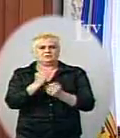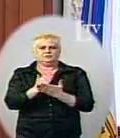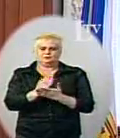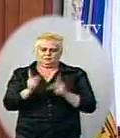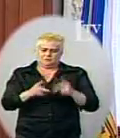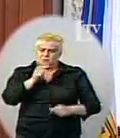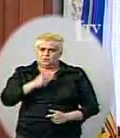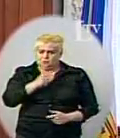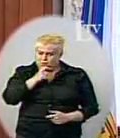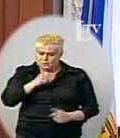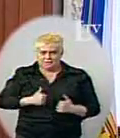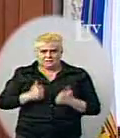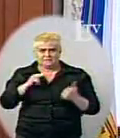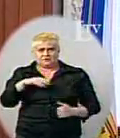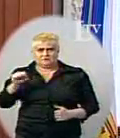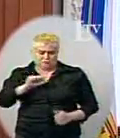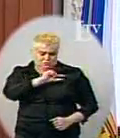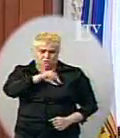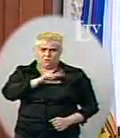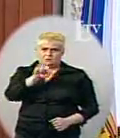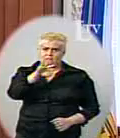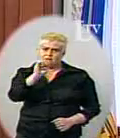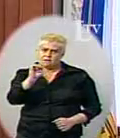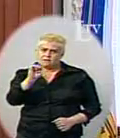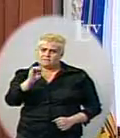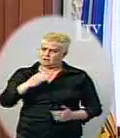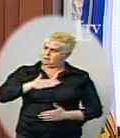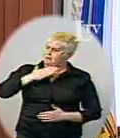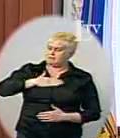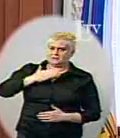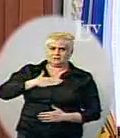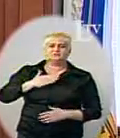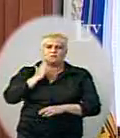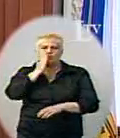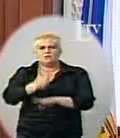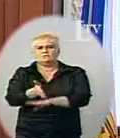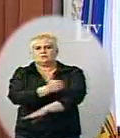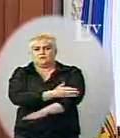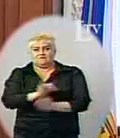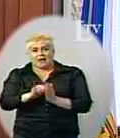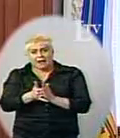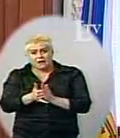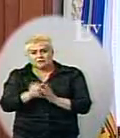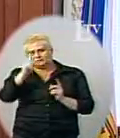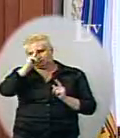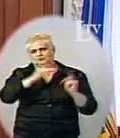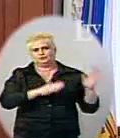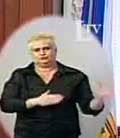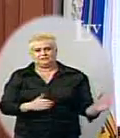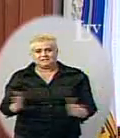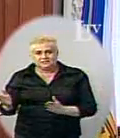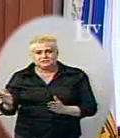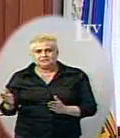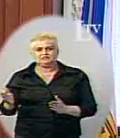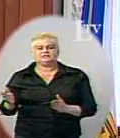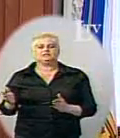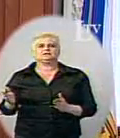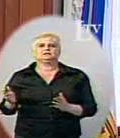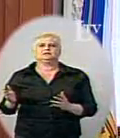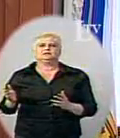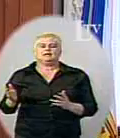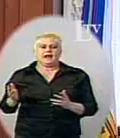Nova Scotian families in every region will improve through strategic, smart investment